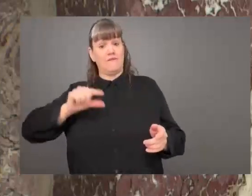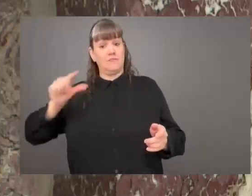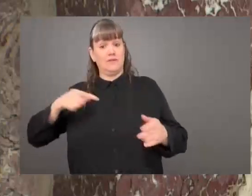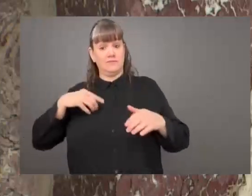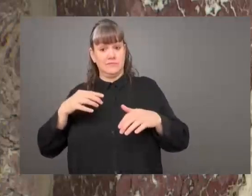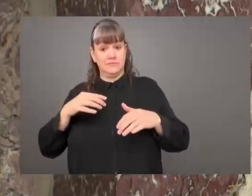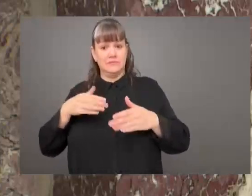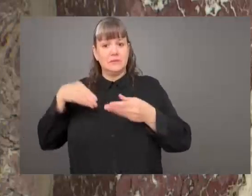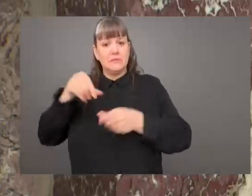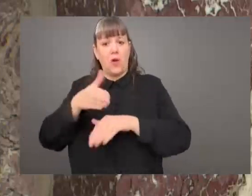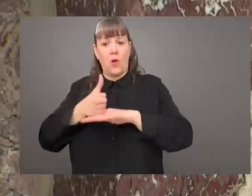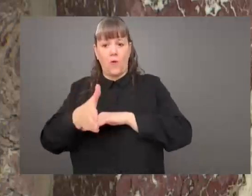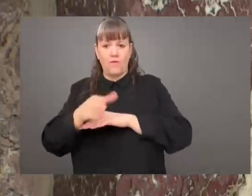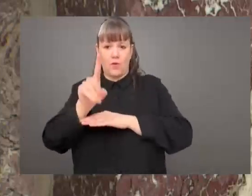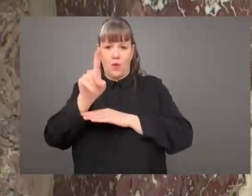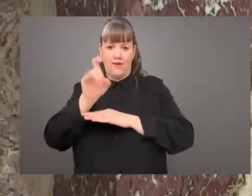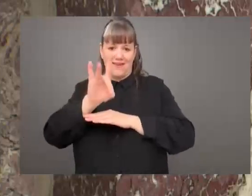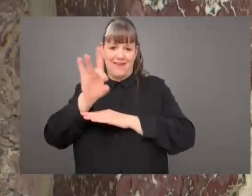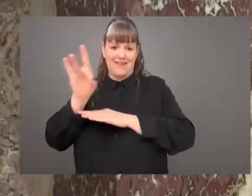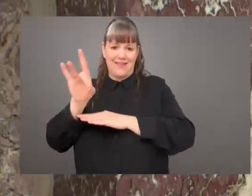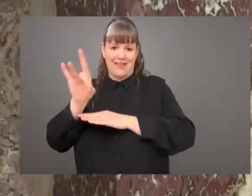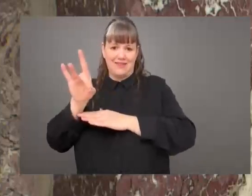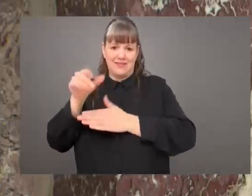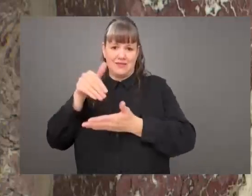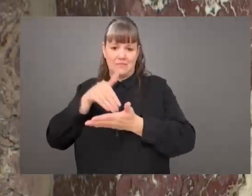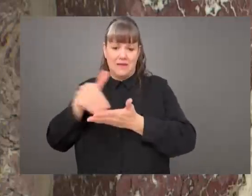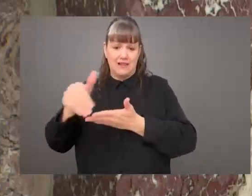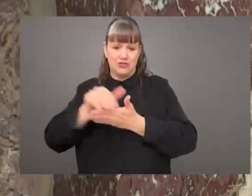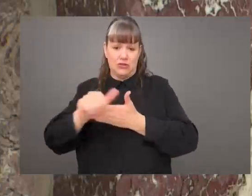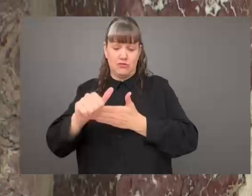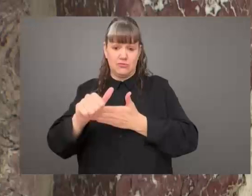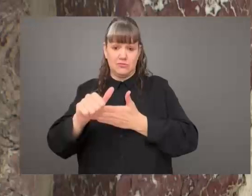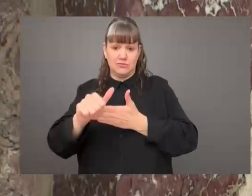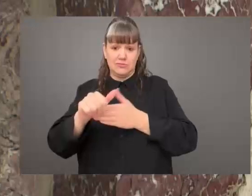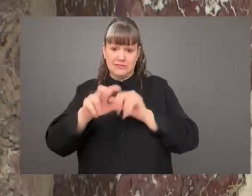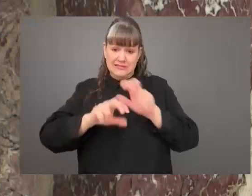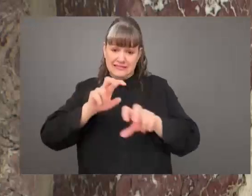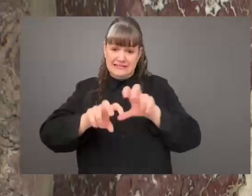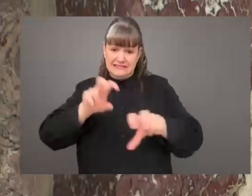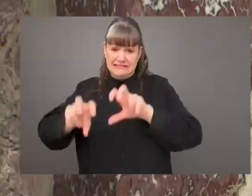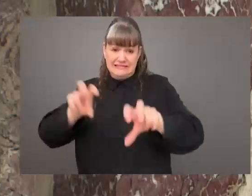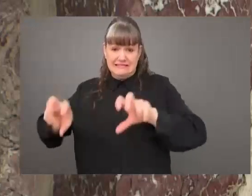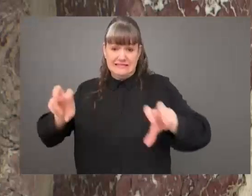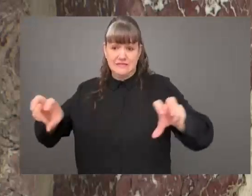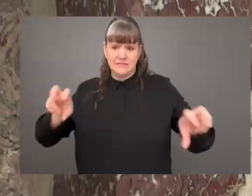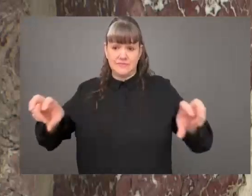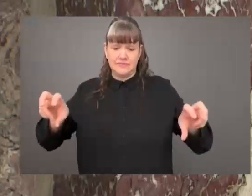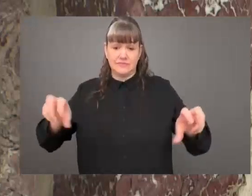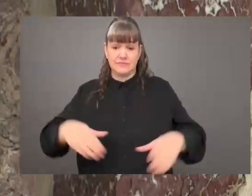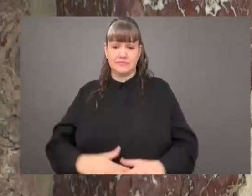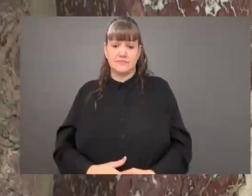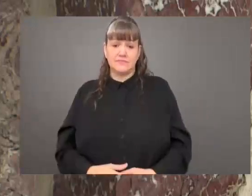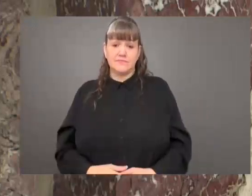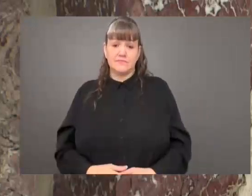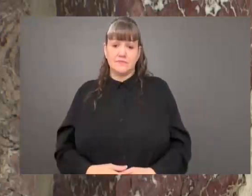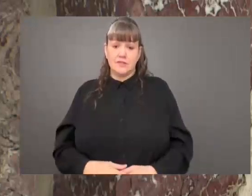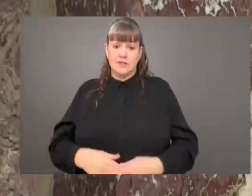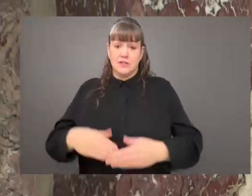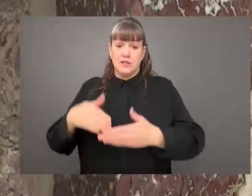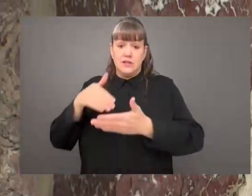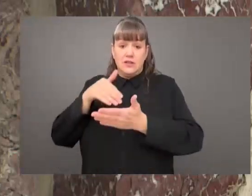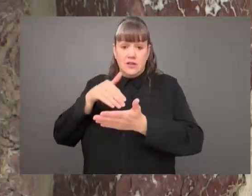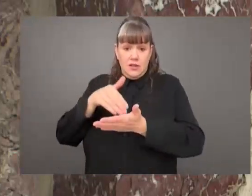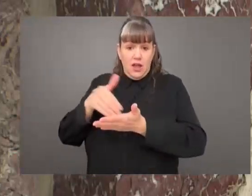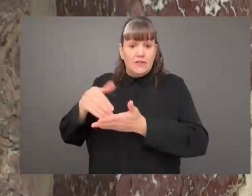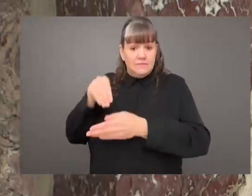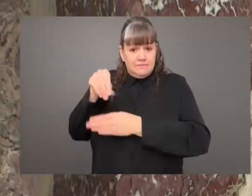work that needs to take place around the Taylor Bridge has been underway. There will be further announcements on that in the